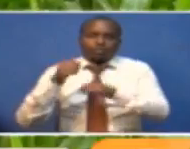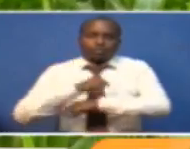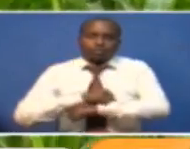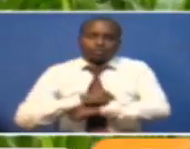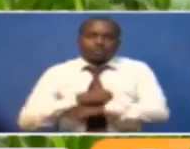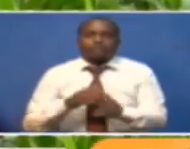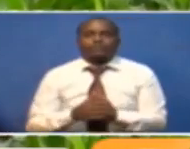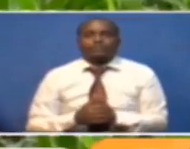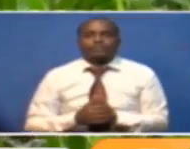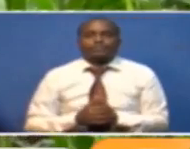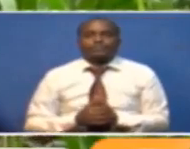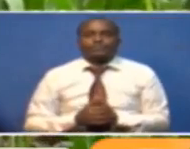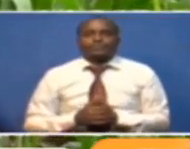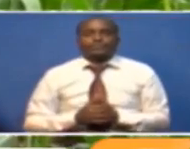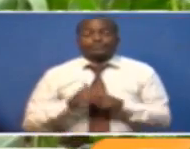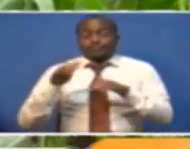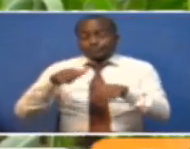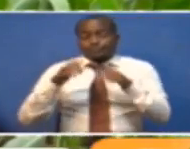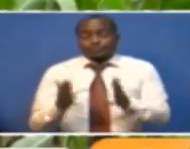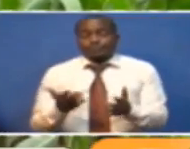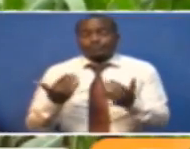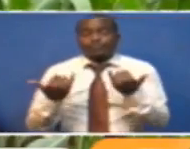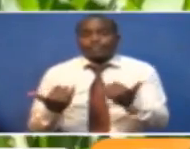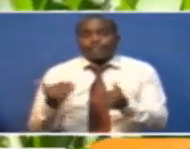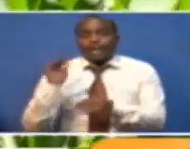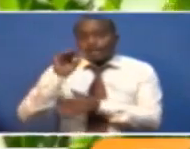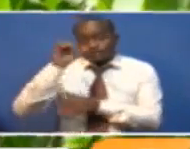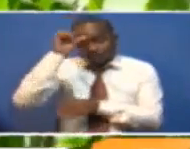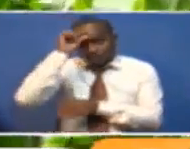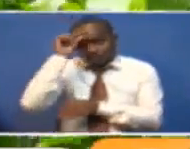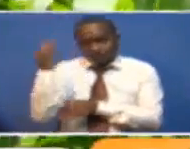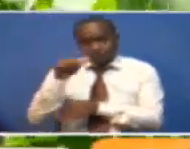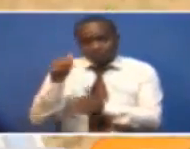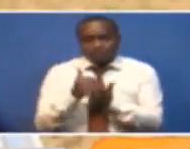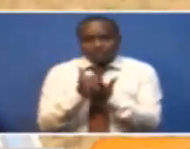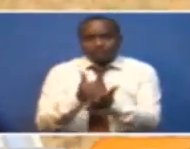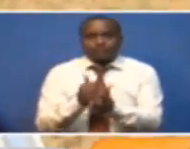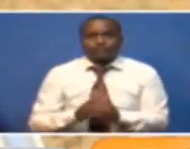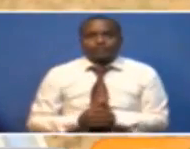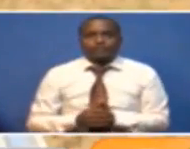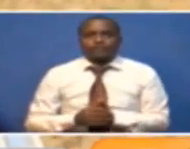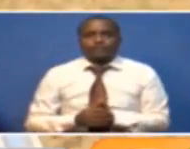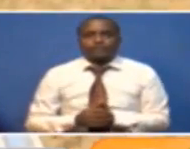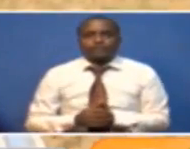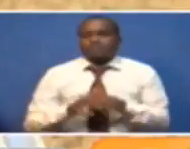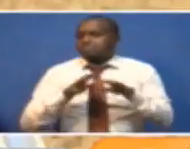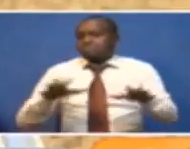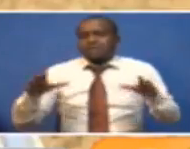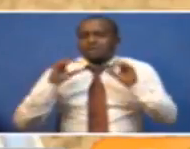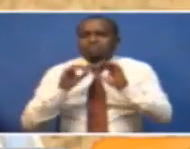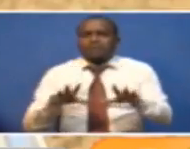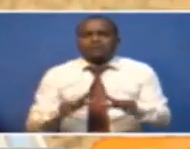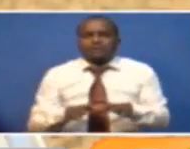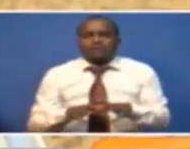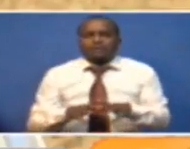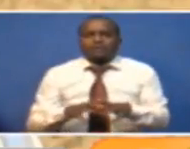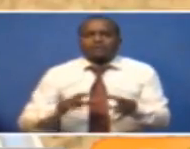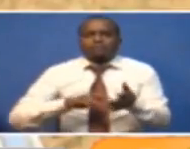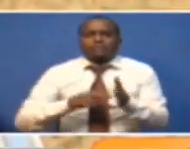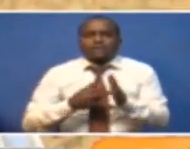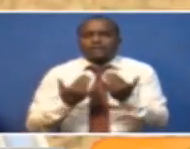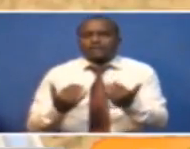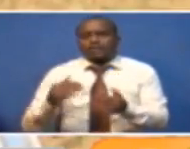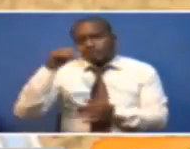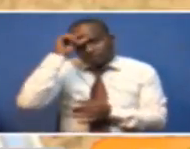nyingine. The farmers now asking government to come to their rescue. Wamekosa market. Na kwa hivyo sasa